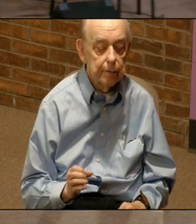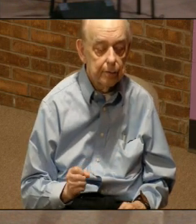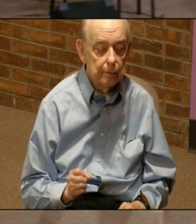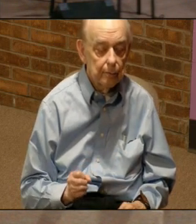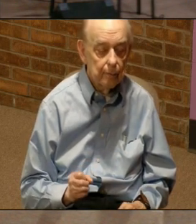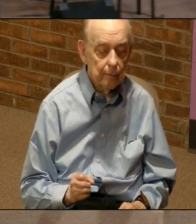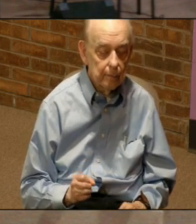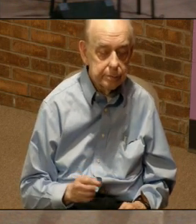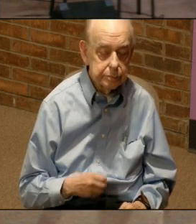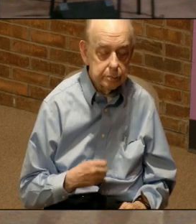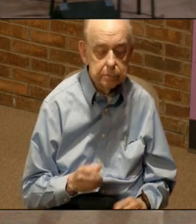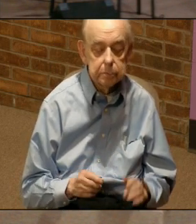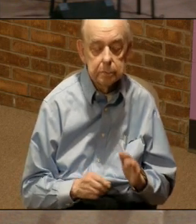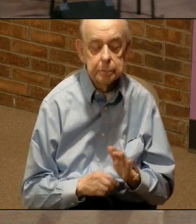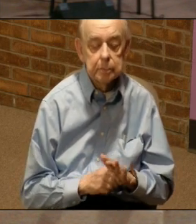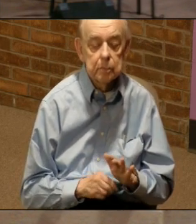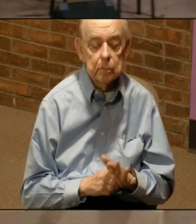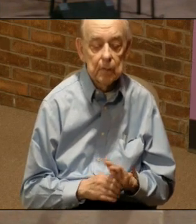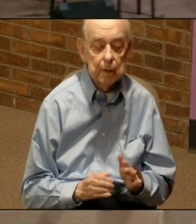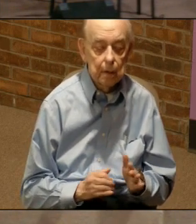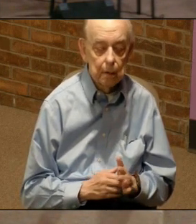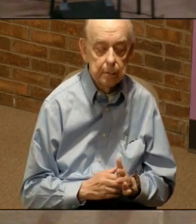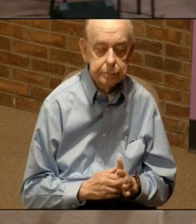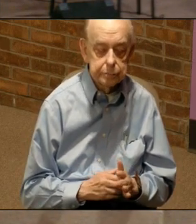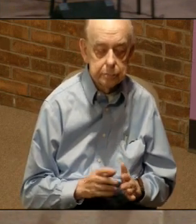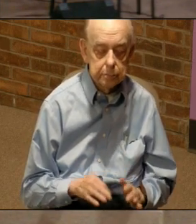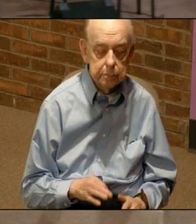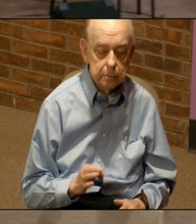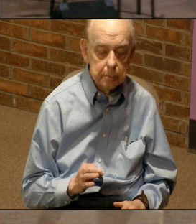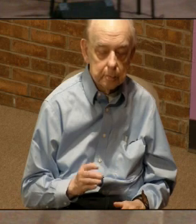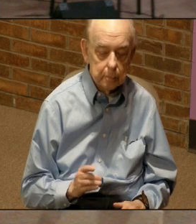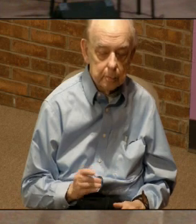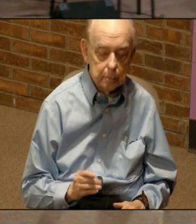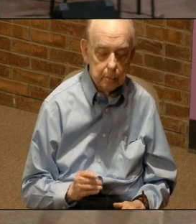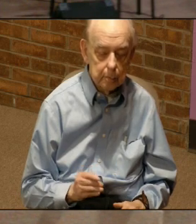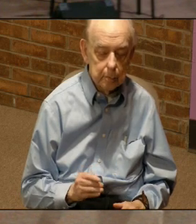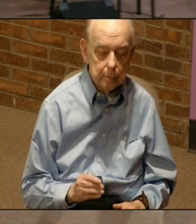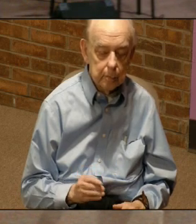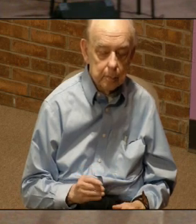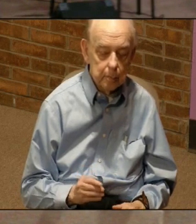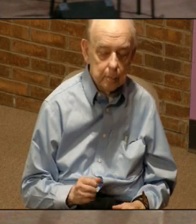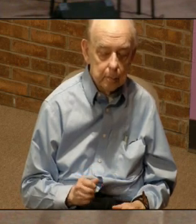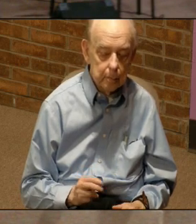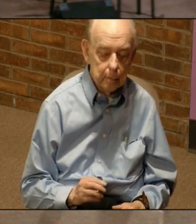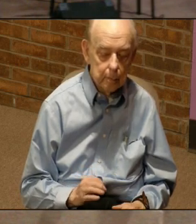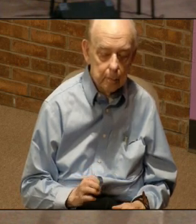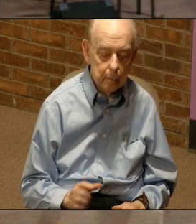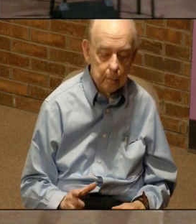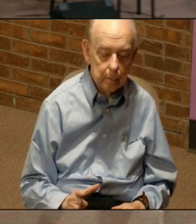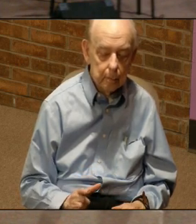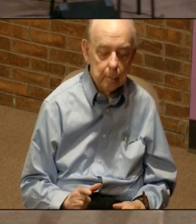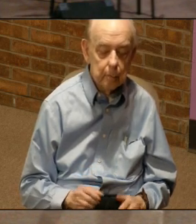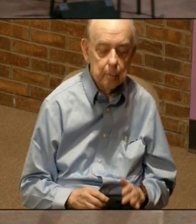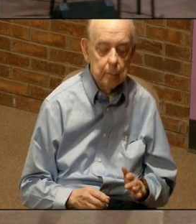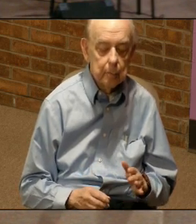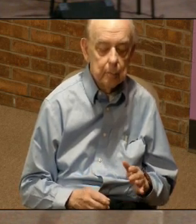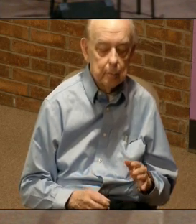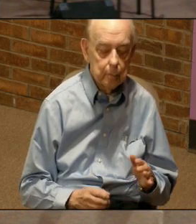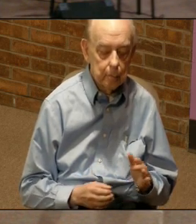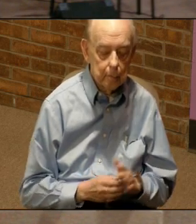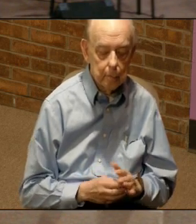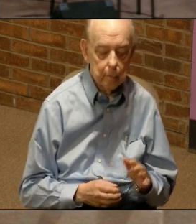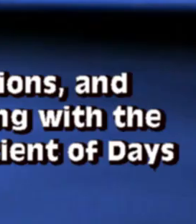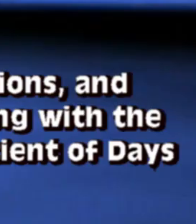I've given you the verses that are there. They are found in Daniel chapter 7, verses 13